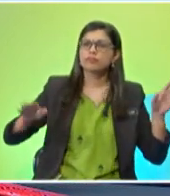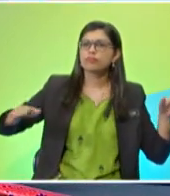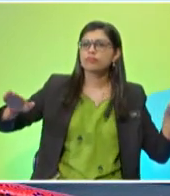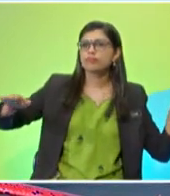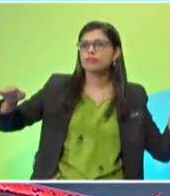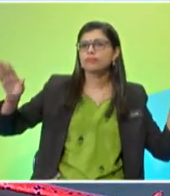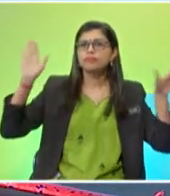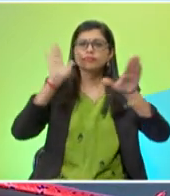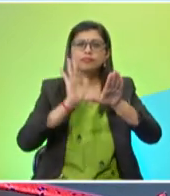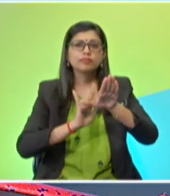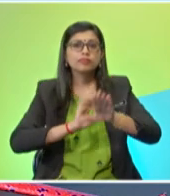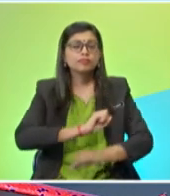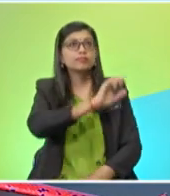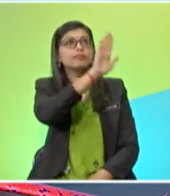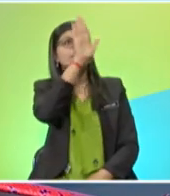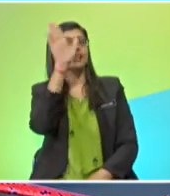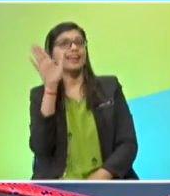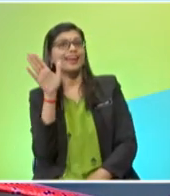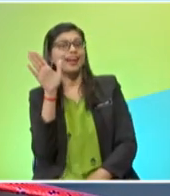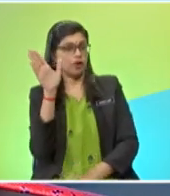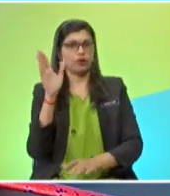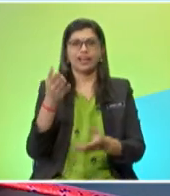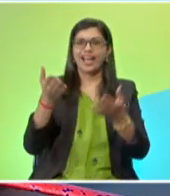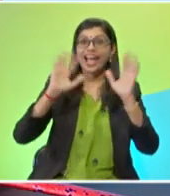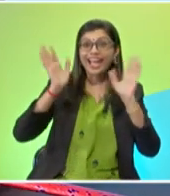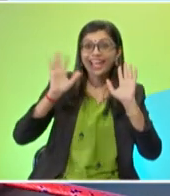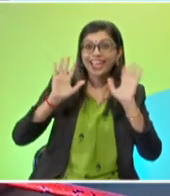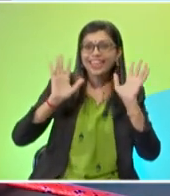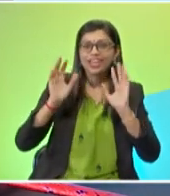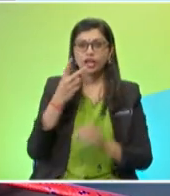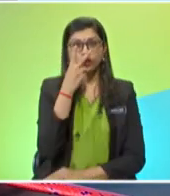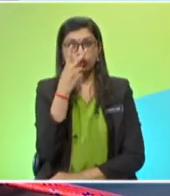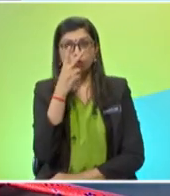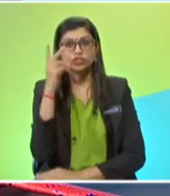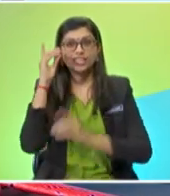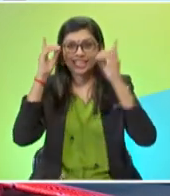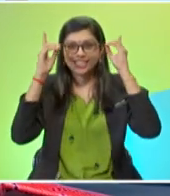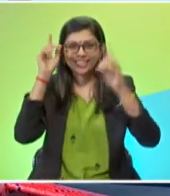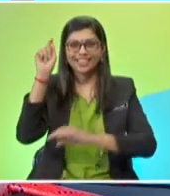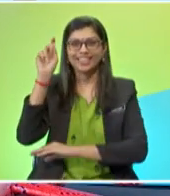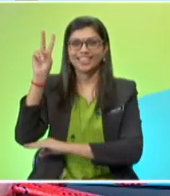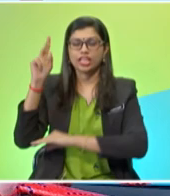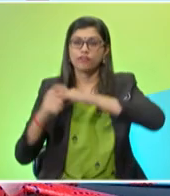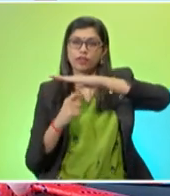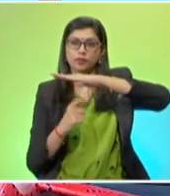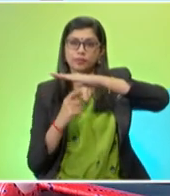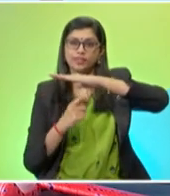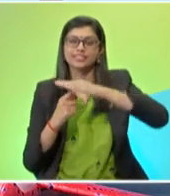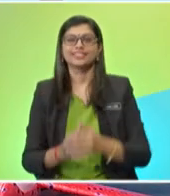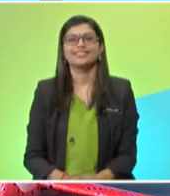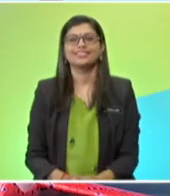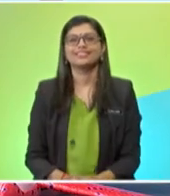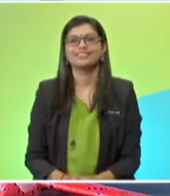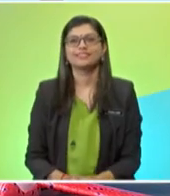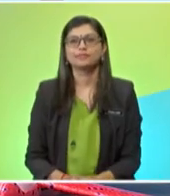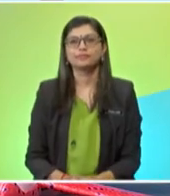sky. Oh, welcome back. You are now watching DidikTV KPM on the Prasekolah slot or preschool. Together,